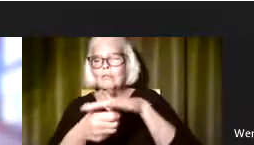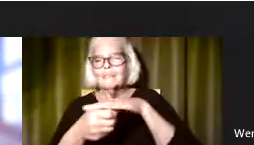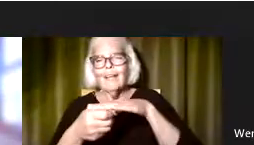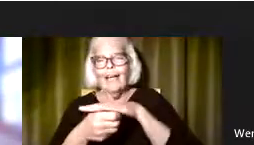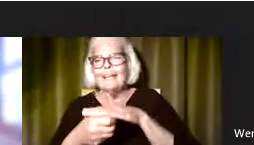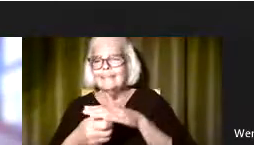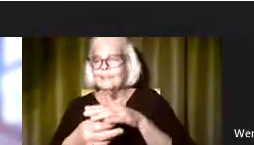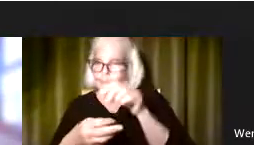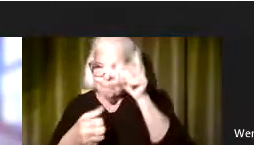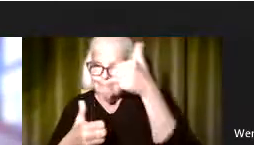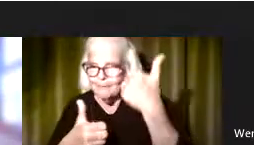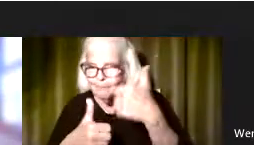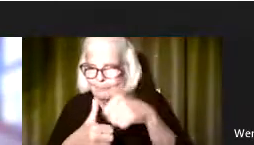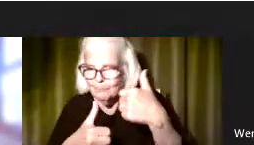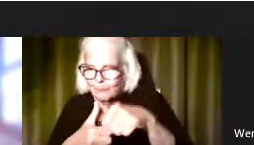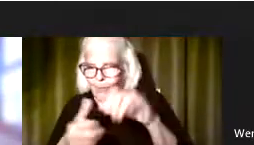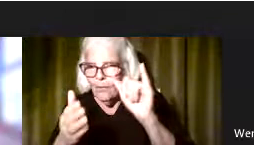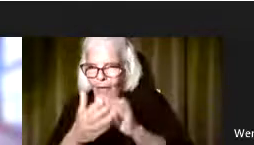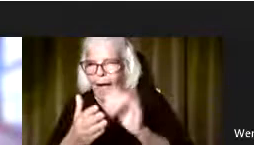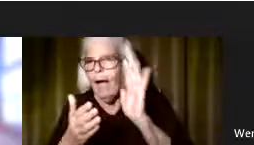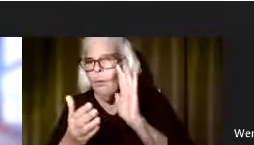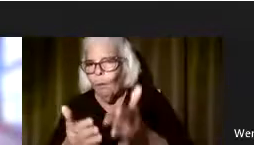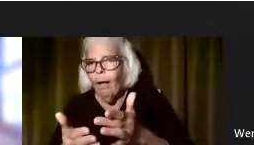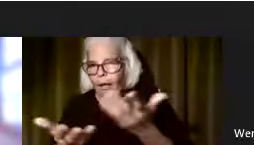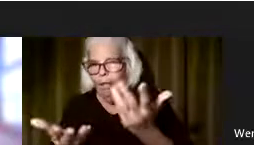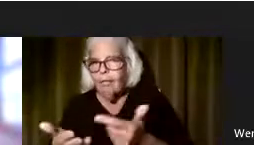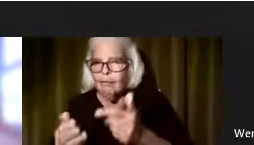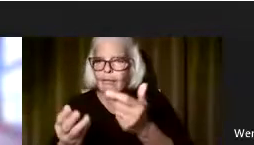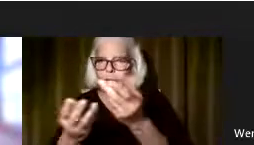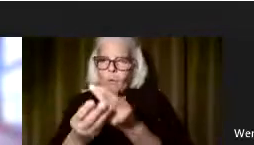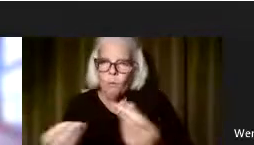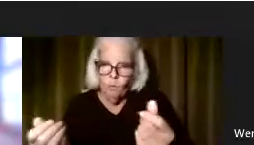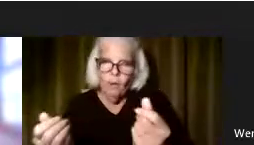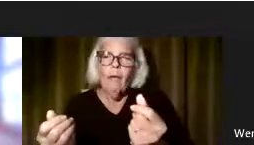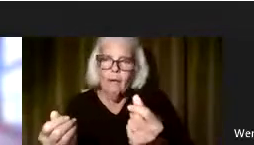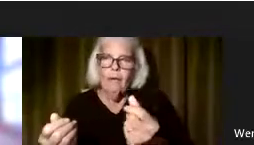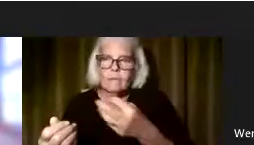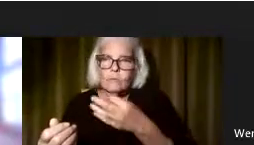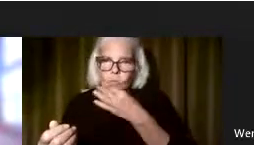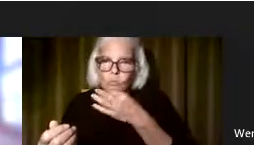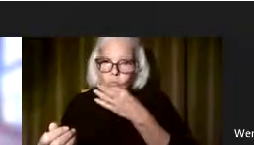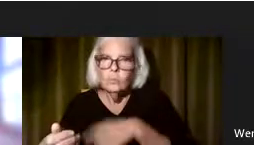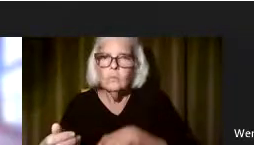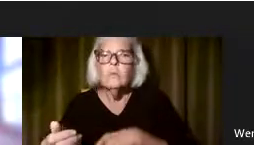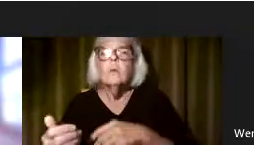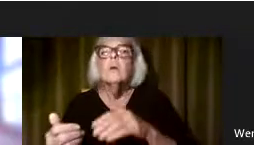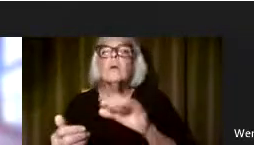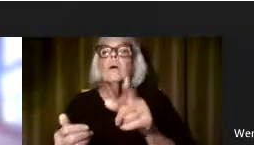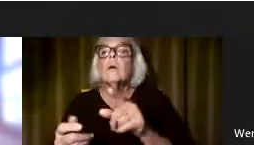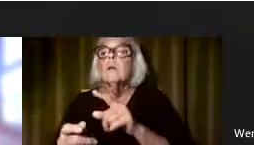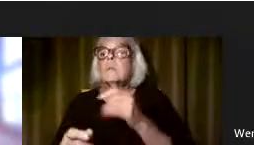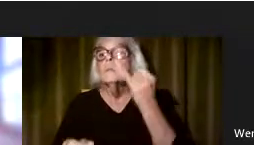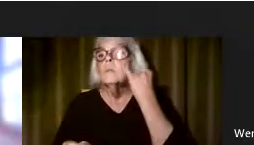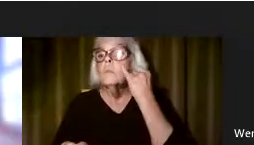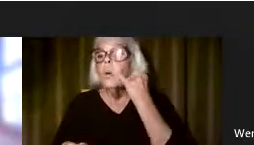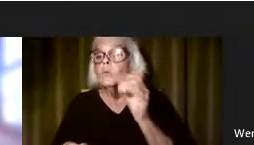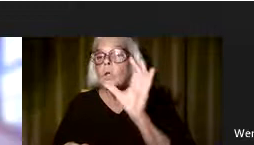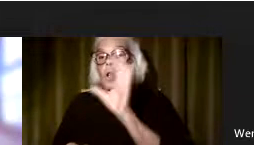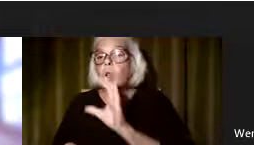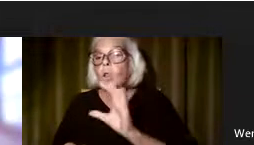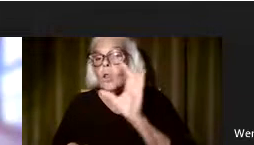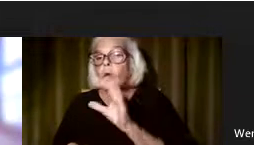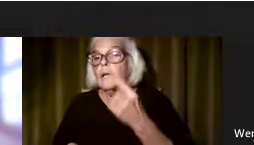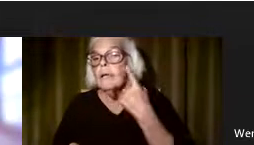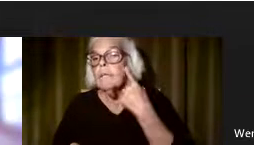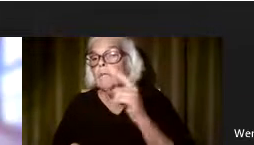away from our testing sites. For a pharmacy, if you are looking for testing at-home tests